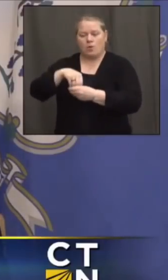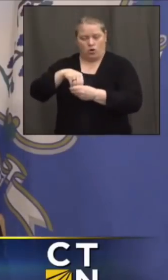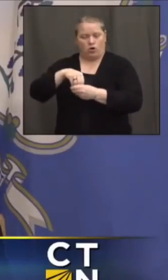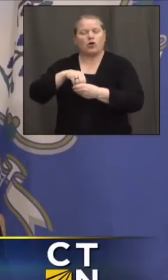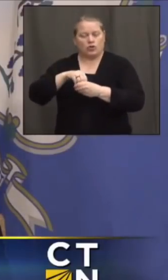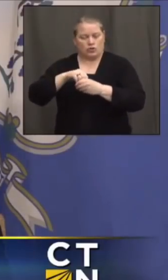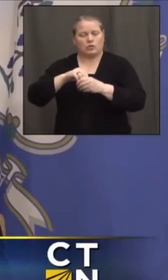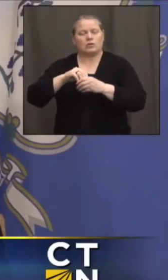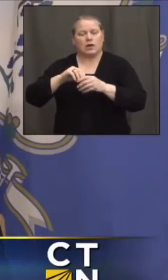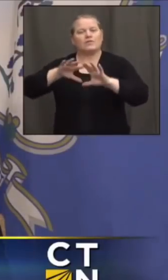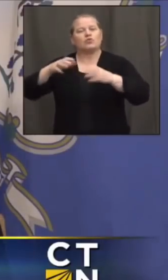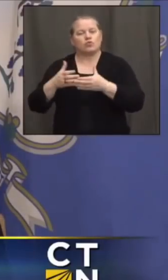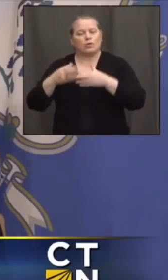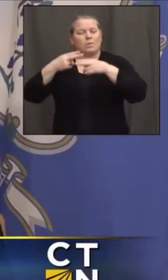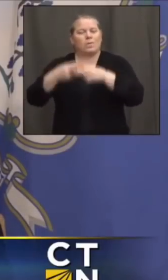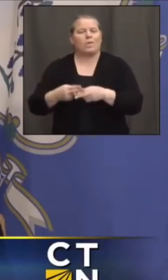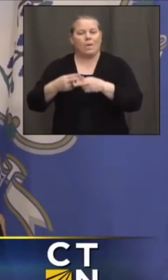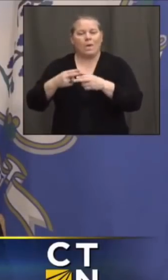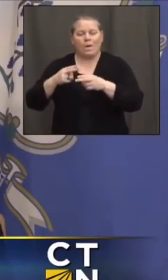next month or so.